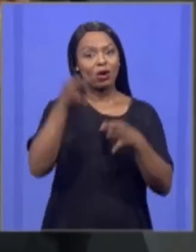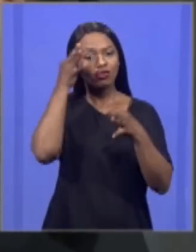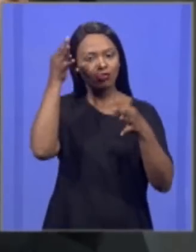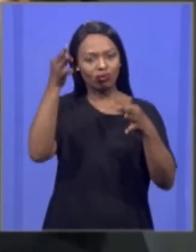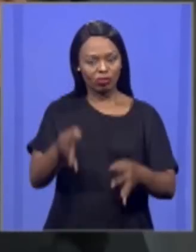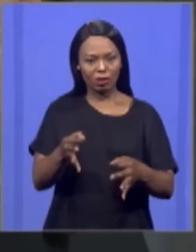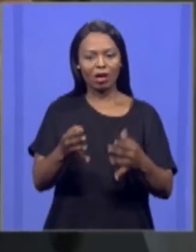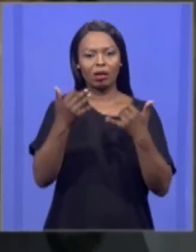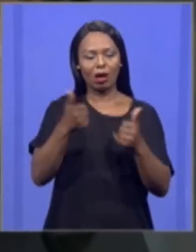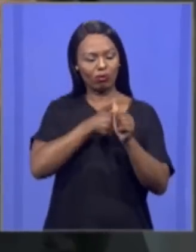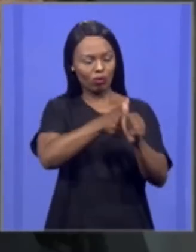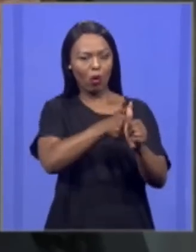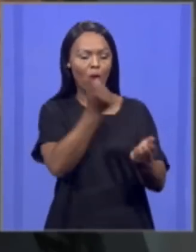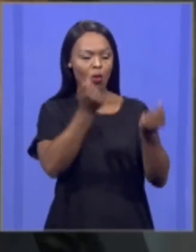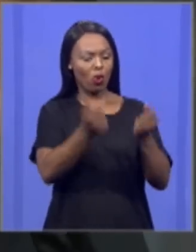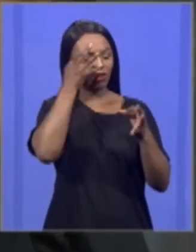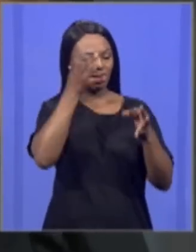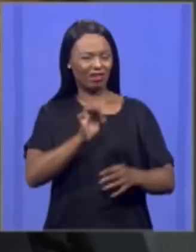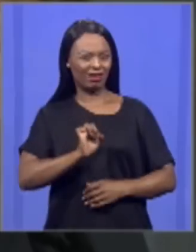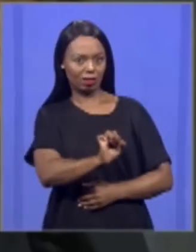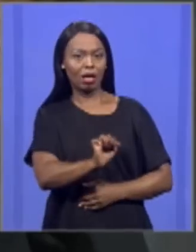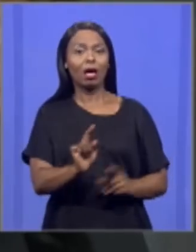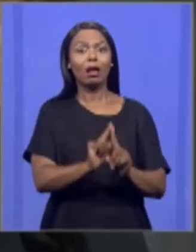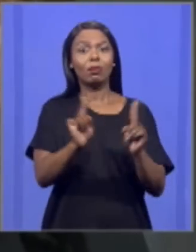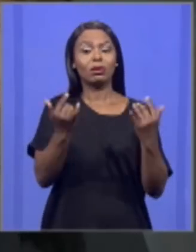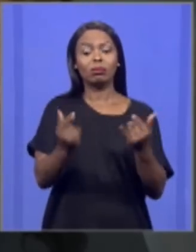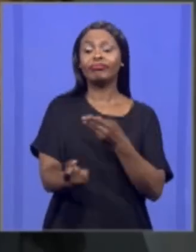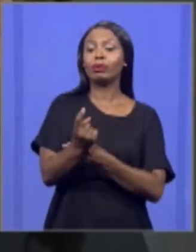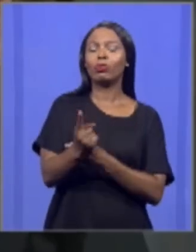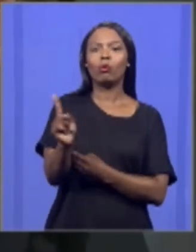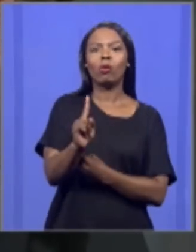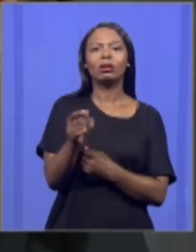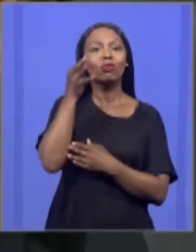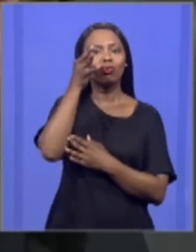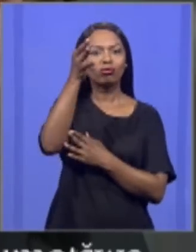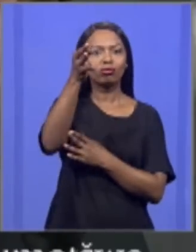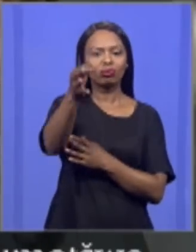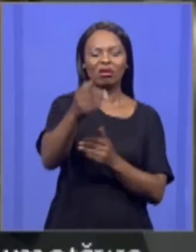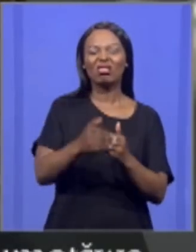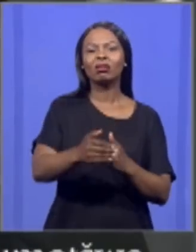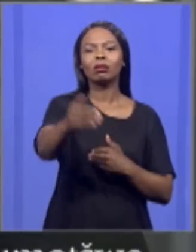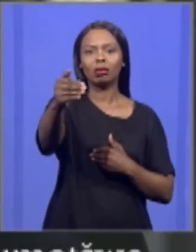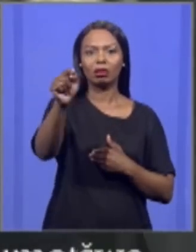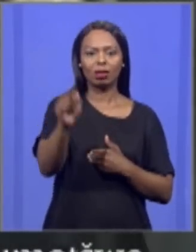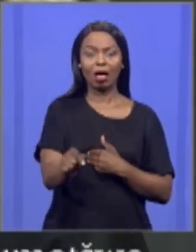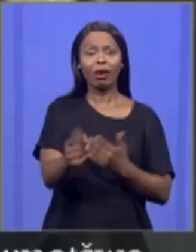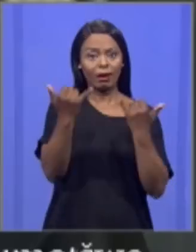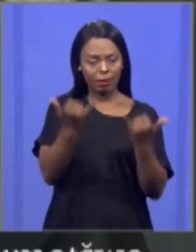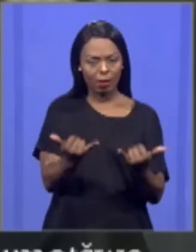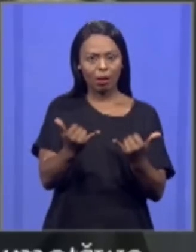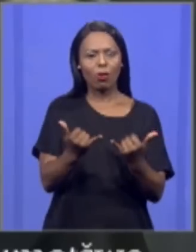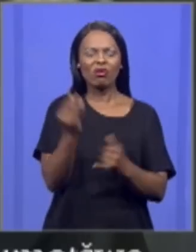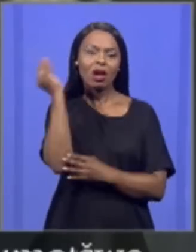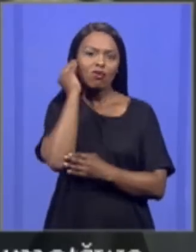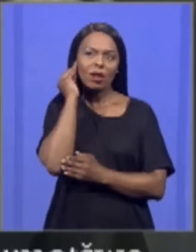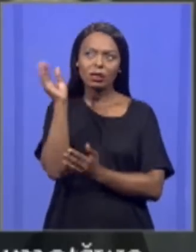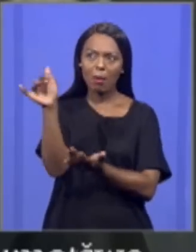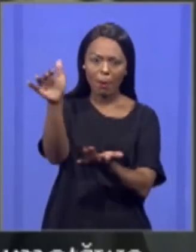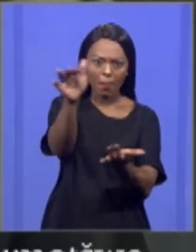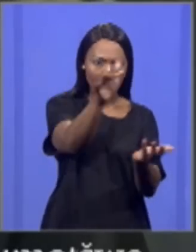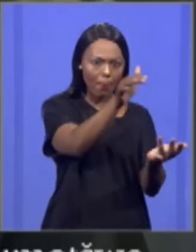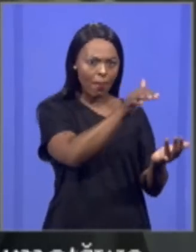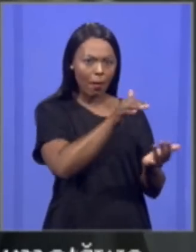we shall abide by the court's decision, obviously, but what will happen now moving forward is that we are going to go through all the information that was